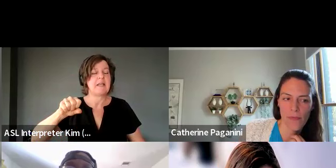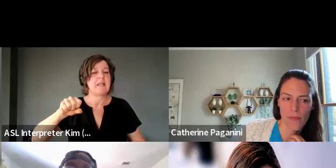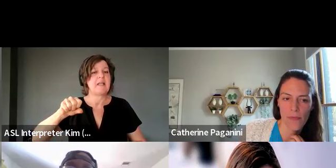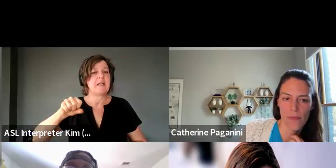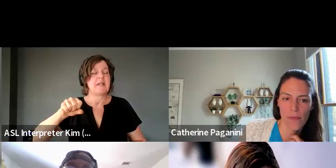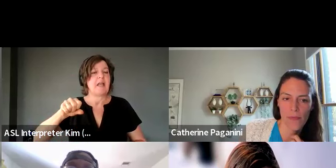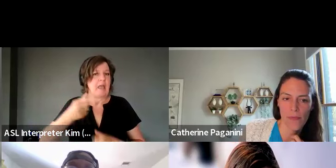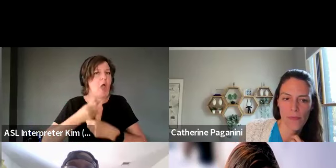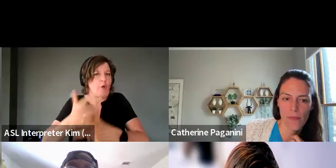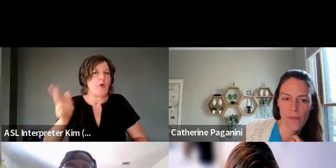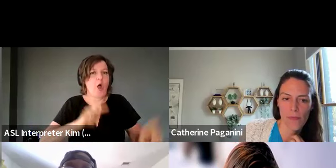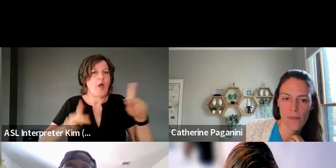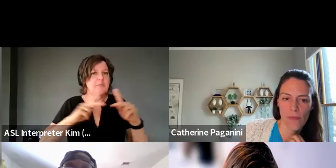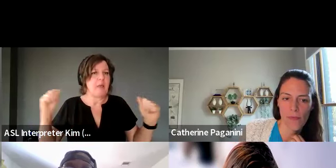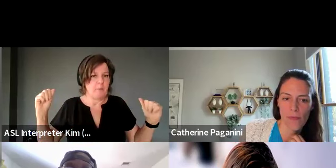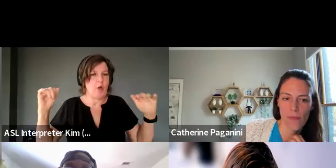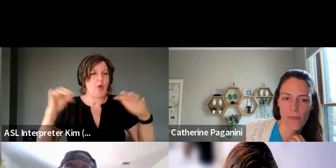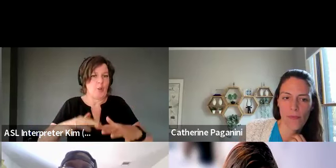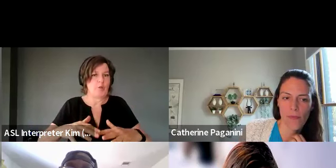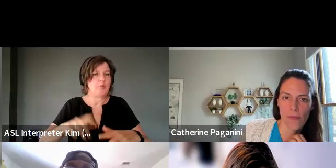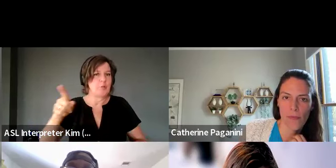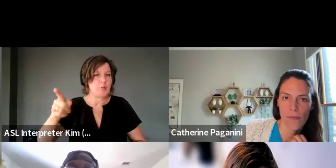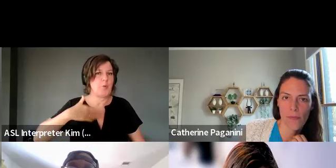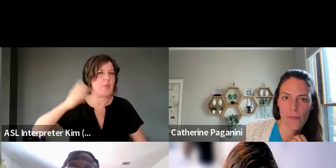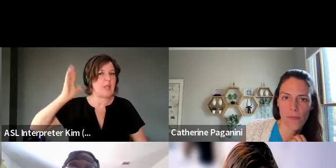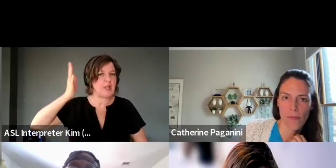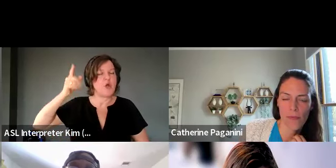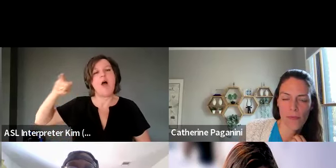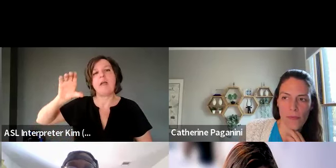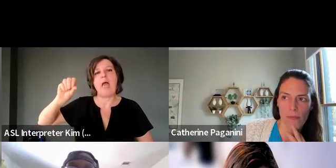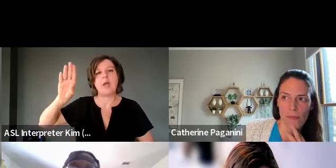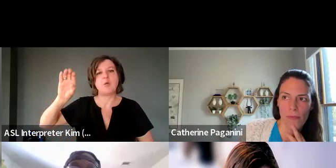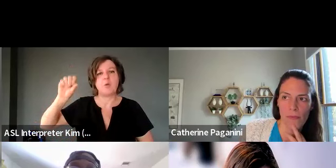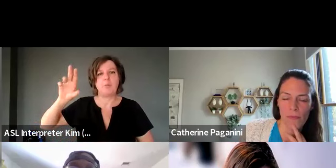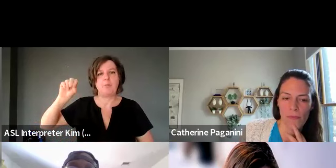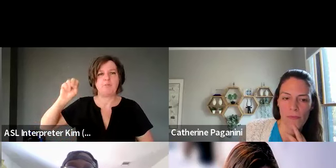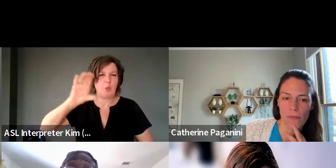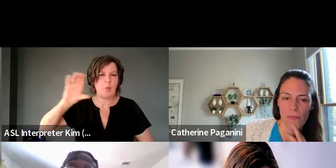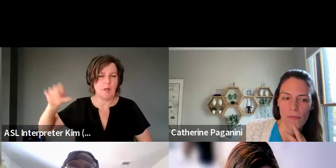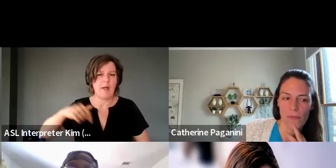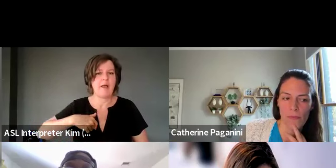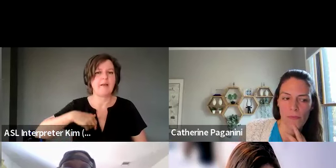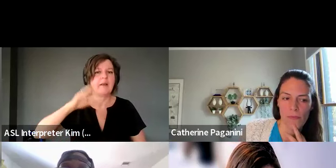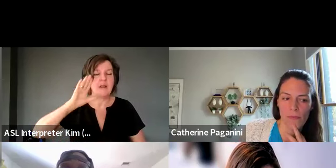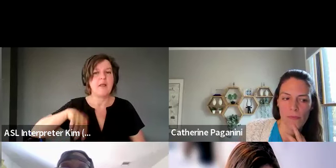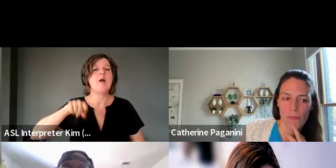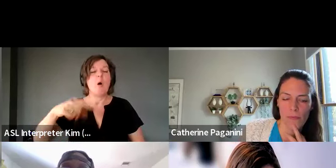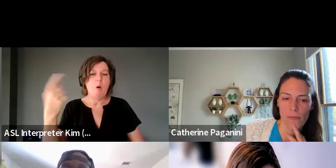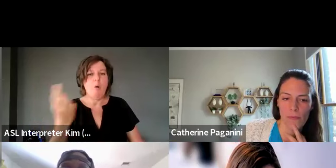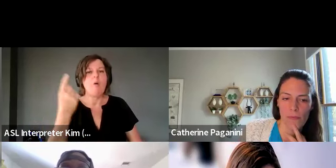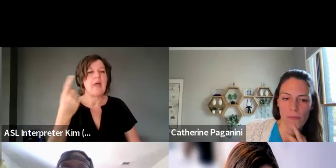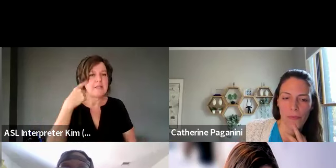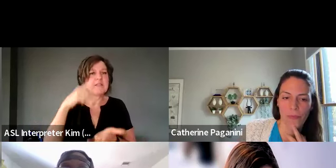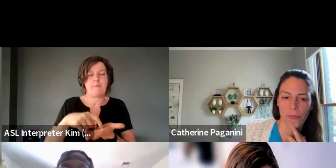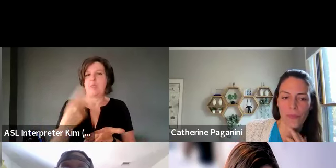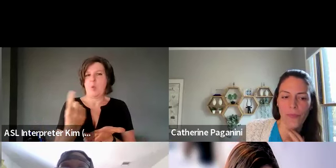attend multiple talks at KubeCon, right? And that is when I noticed, okay, this is also something which needs to